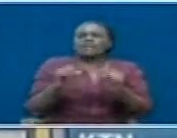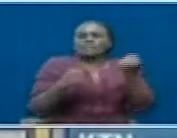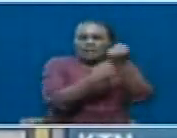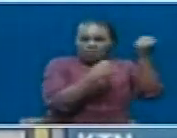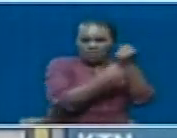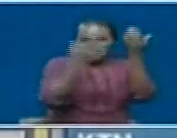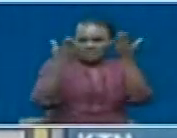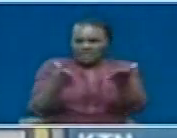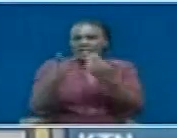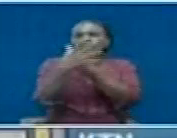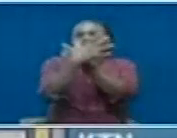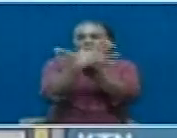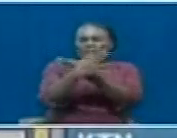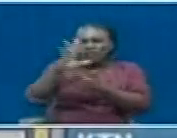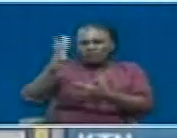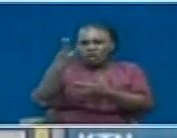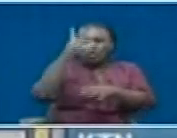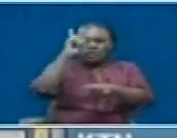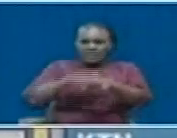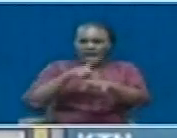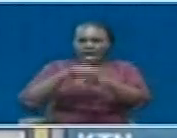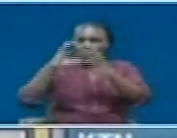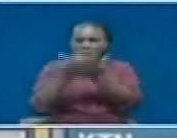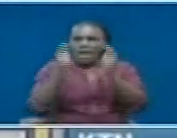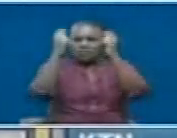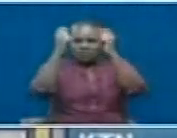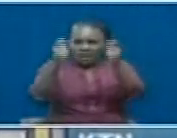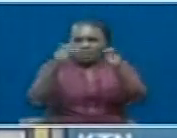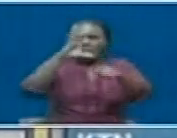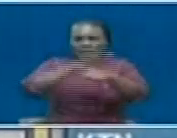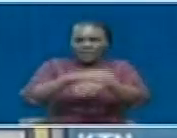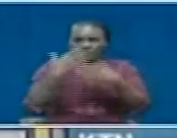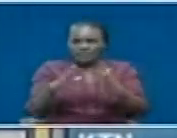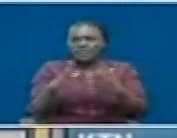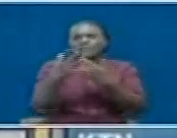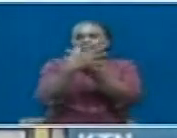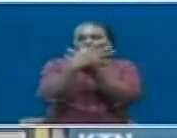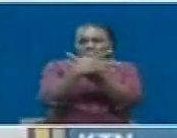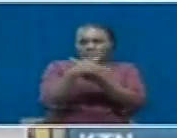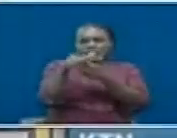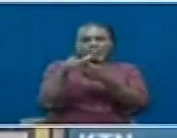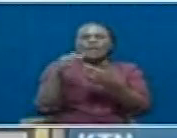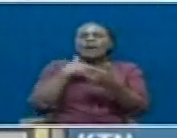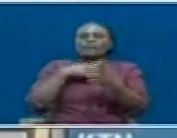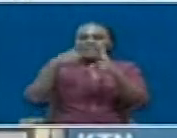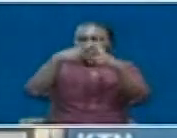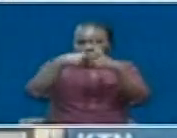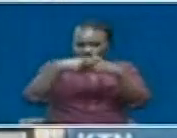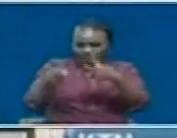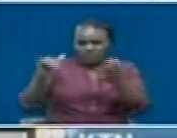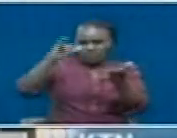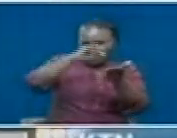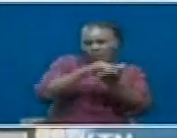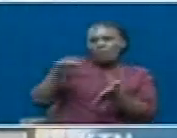fans. It was Germany's fourth world title and the first under the reunified Germany. The flag-waving crowd, which began gathering before